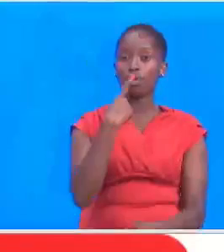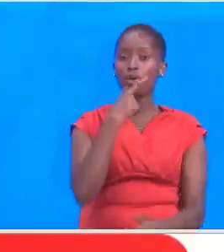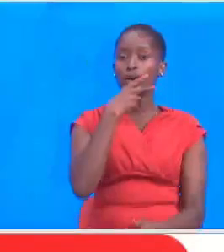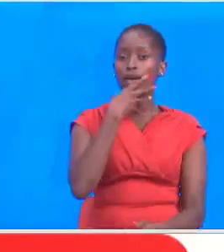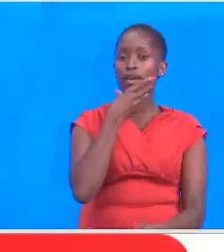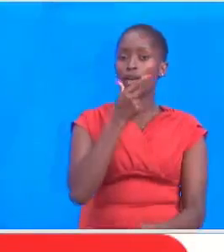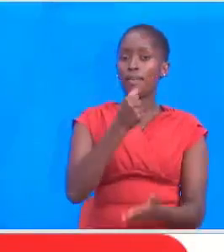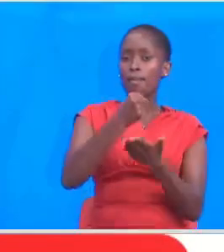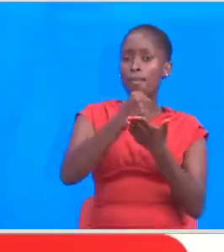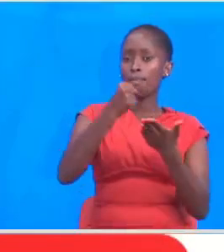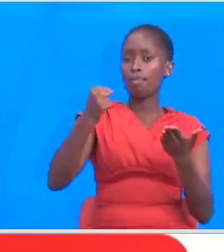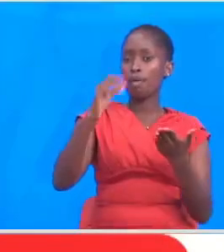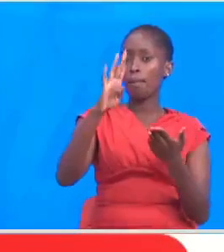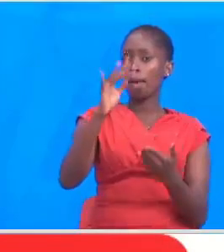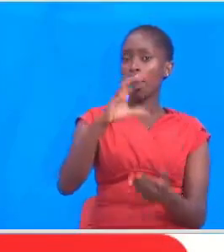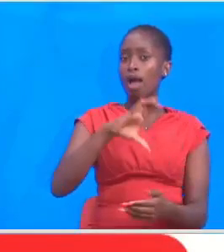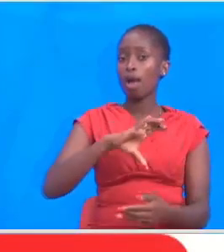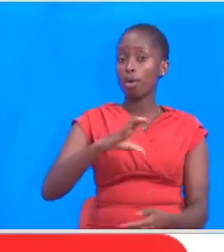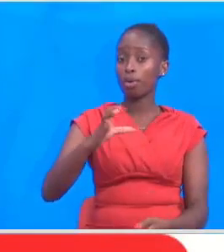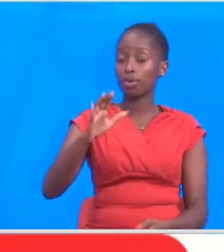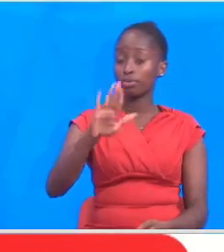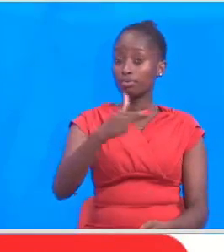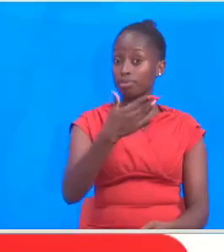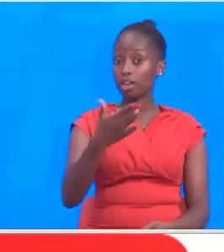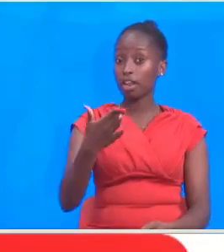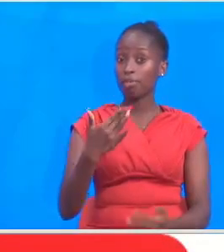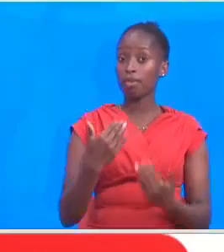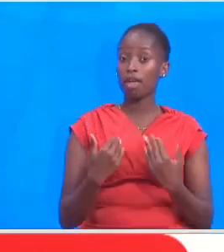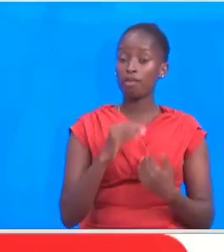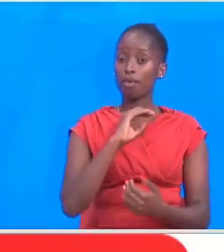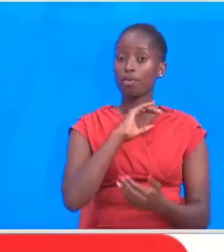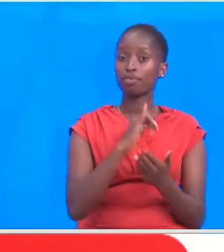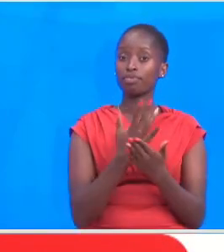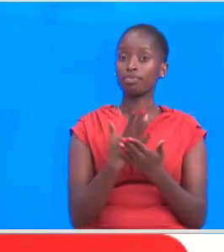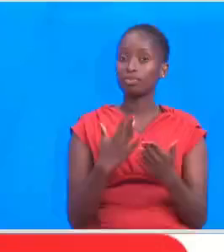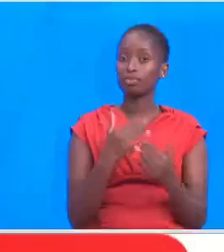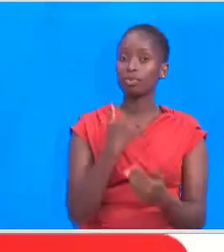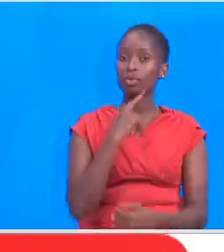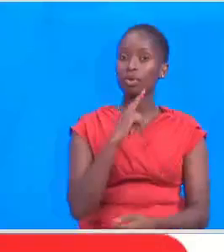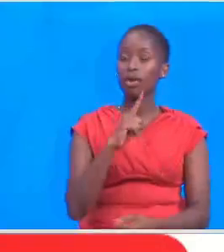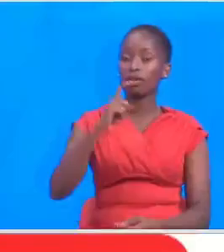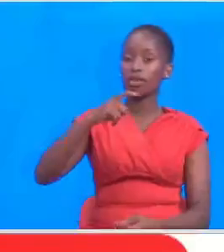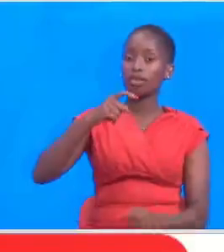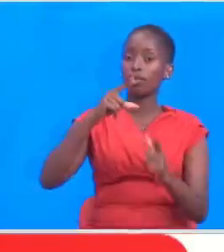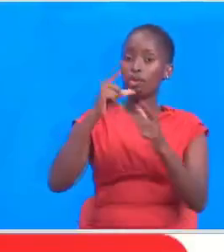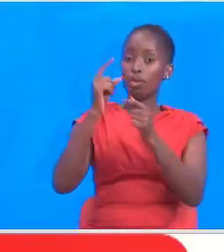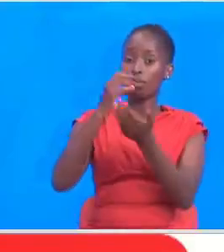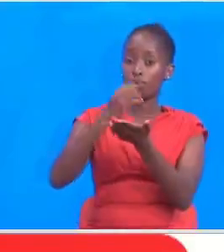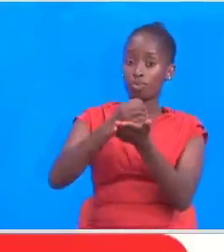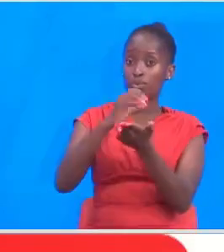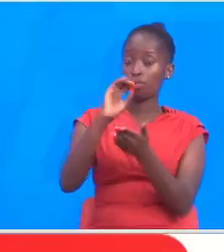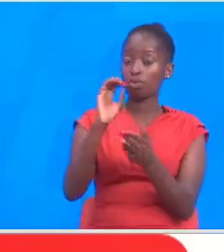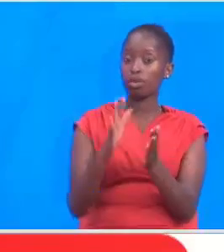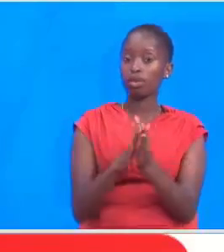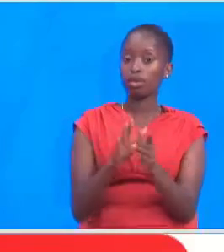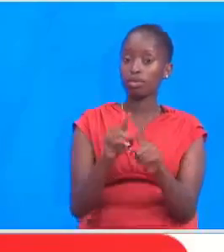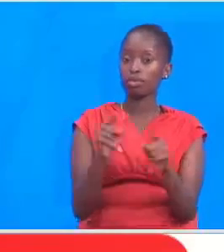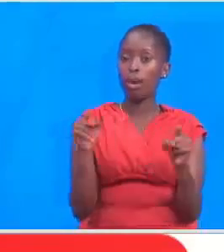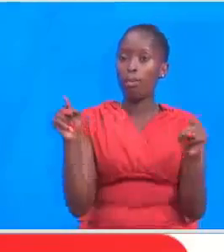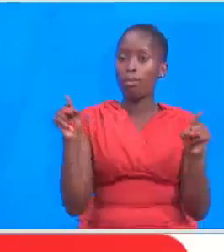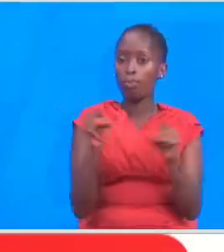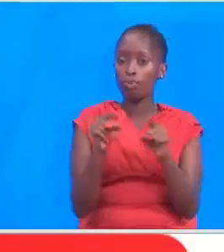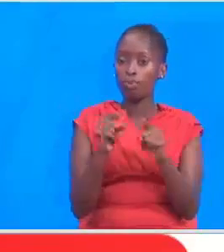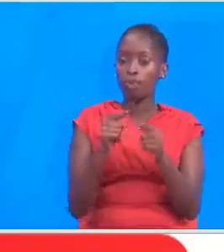by the county assembly, wants the period which one is ineligible to seek office shortened, meaning a